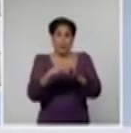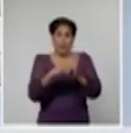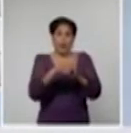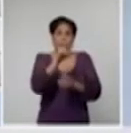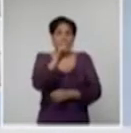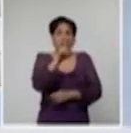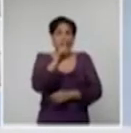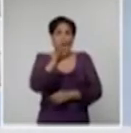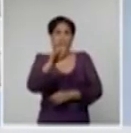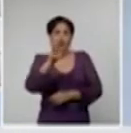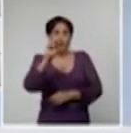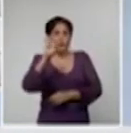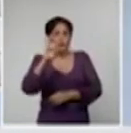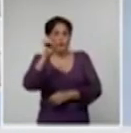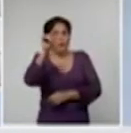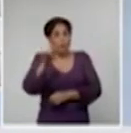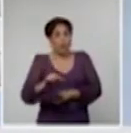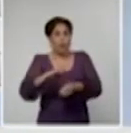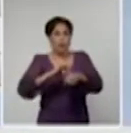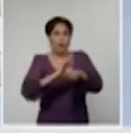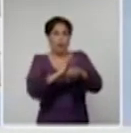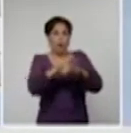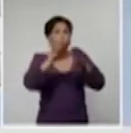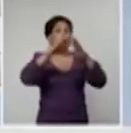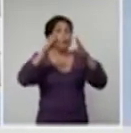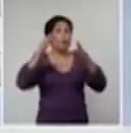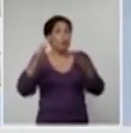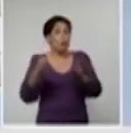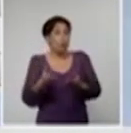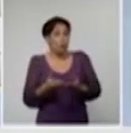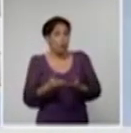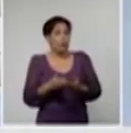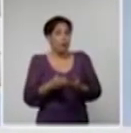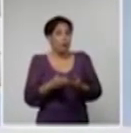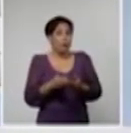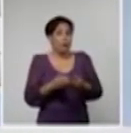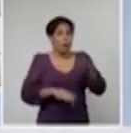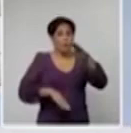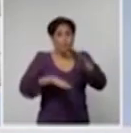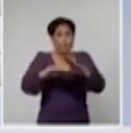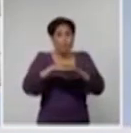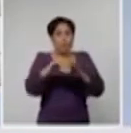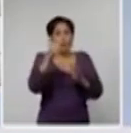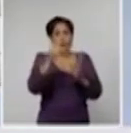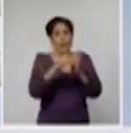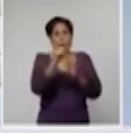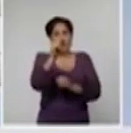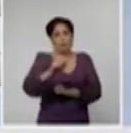One confirmed case only yesterday. Yesterday,